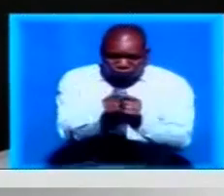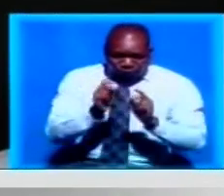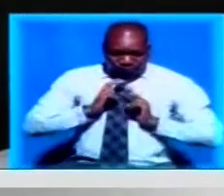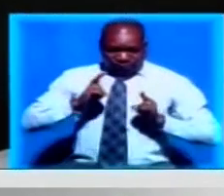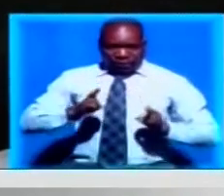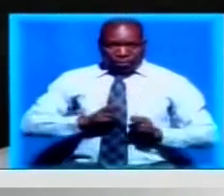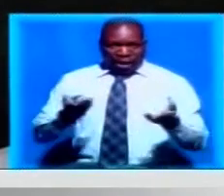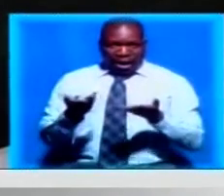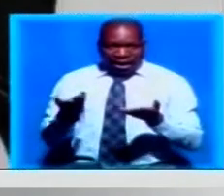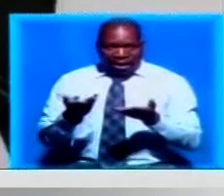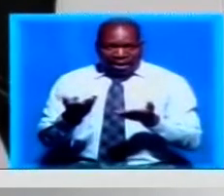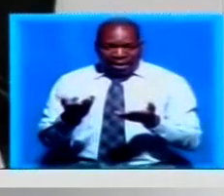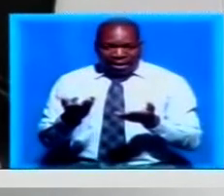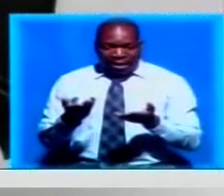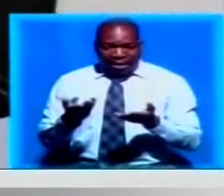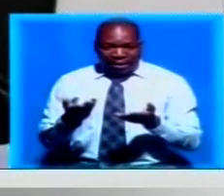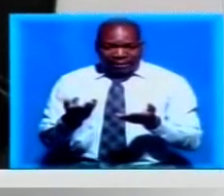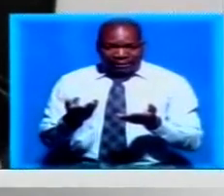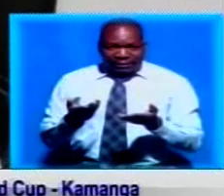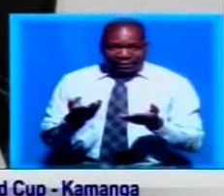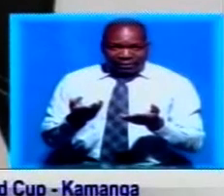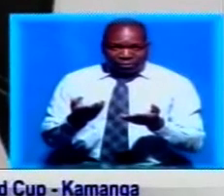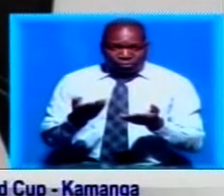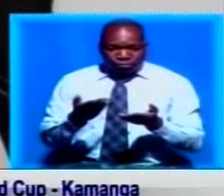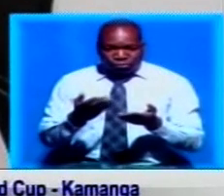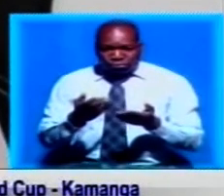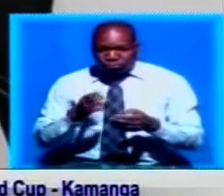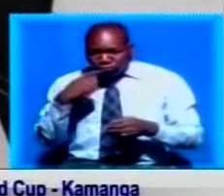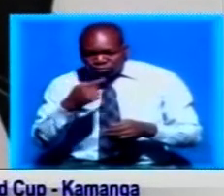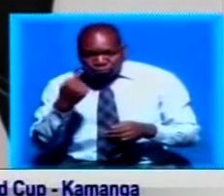especially those which experience